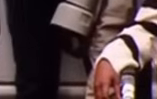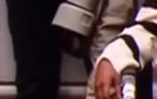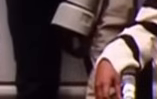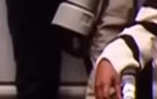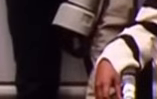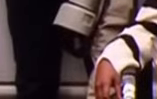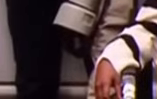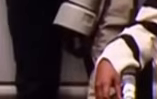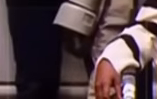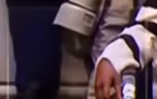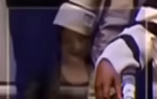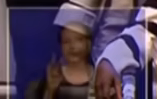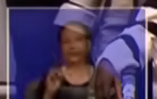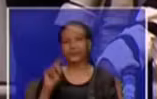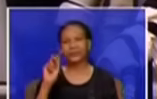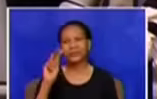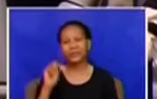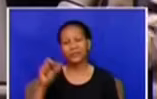Mlitam John Andile,